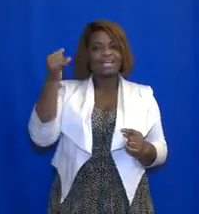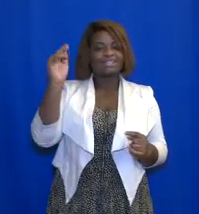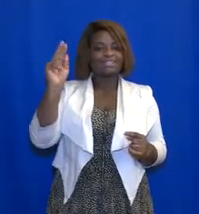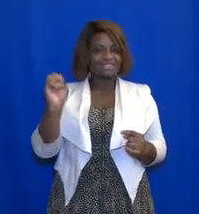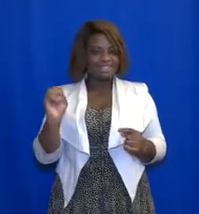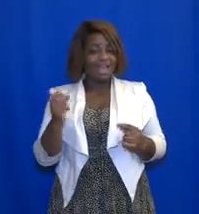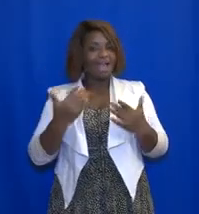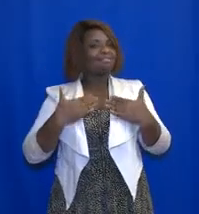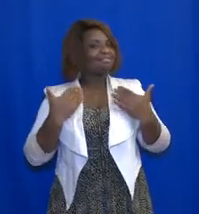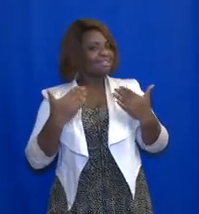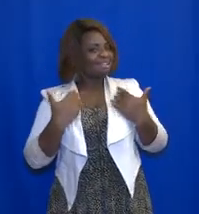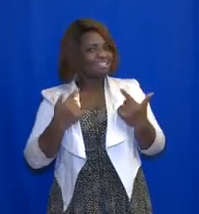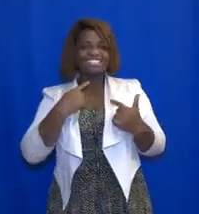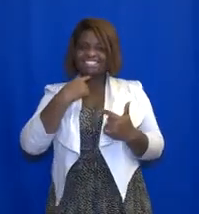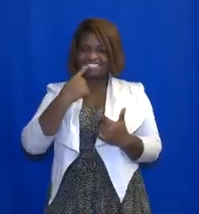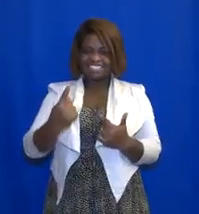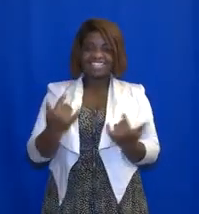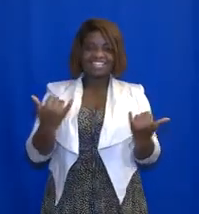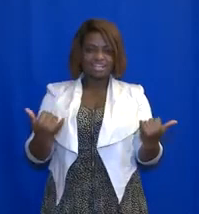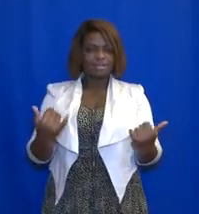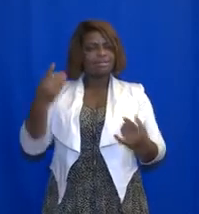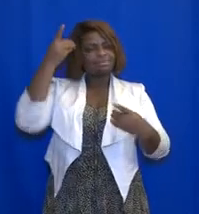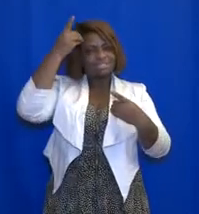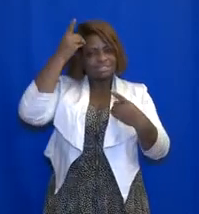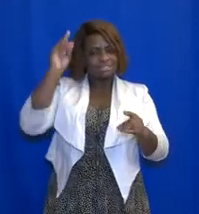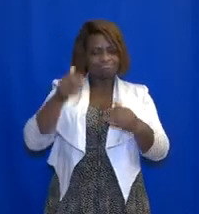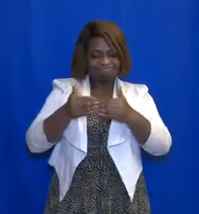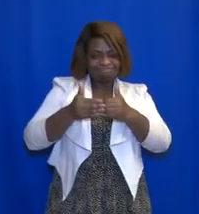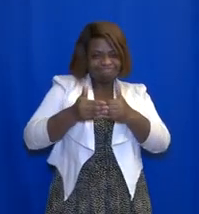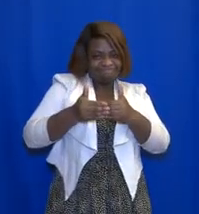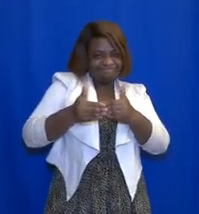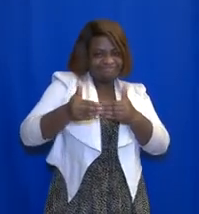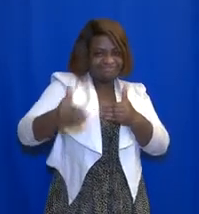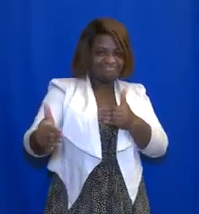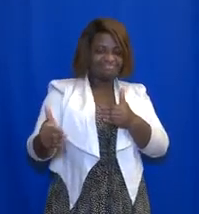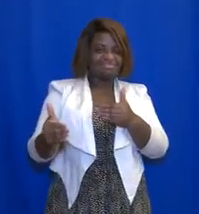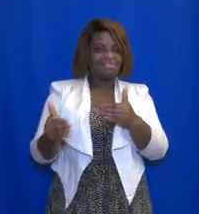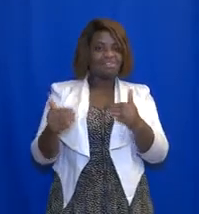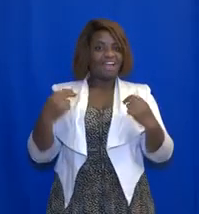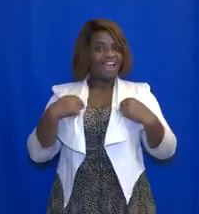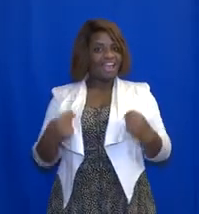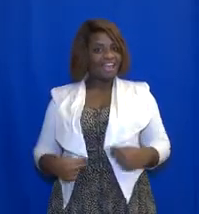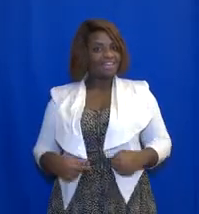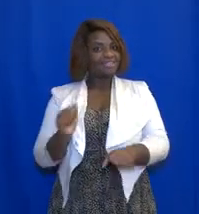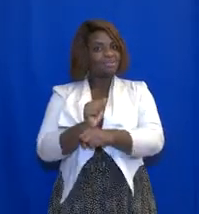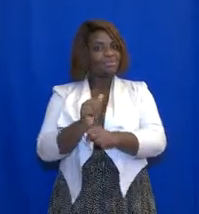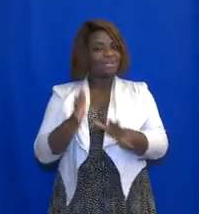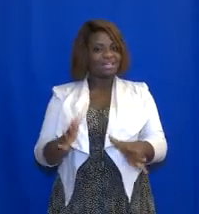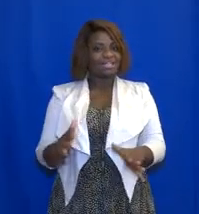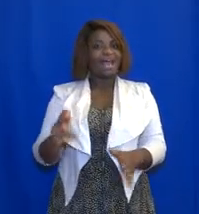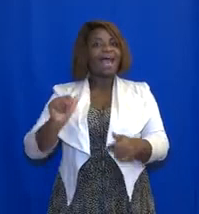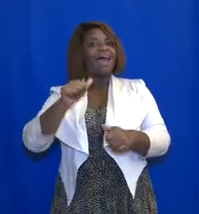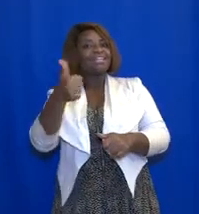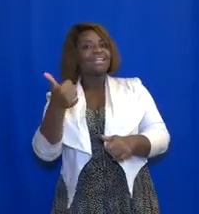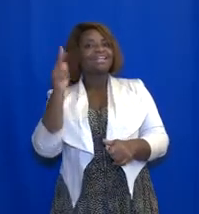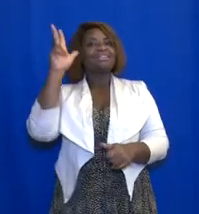June. I'm happy to announce that I have decided to extend the incentive package for health workers by another